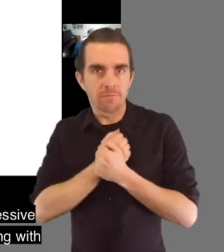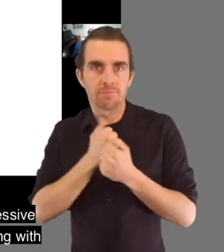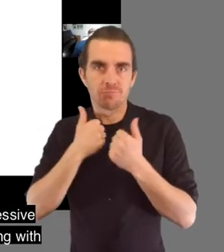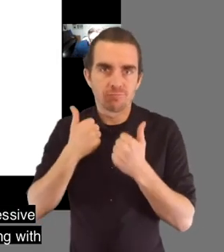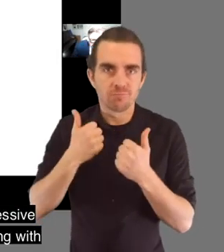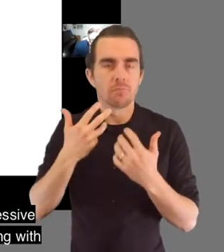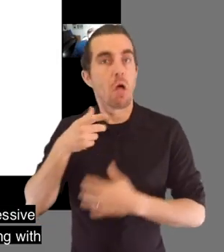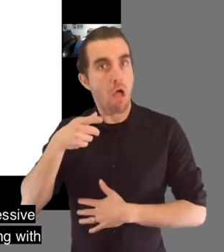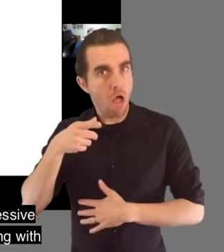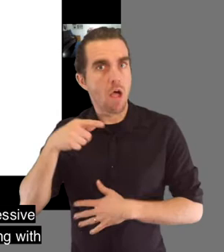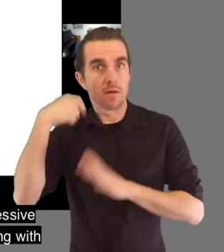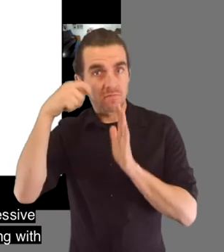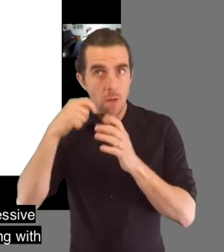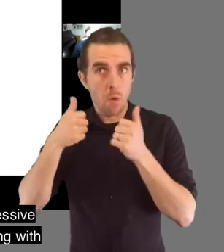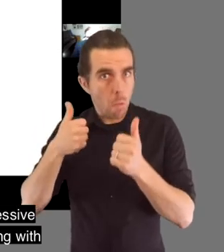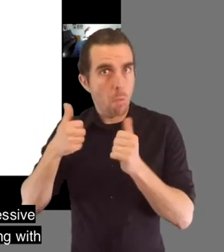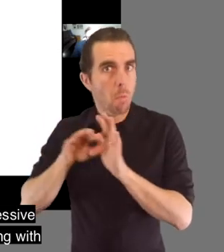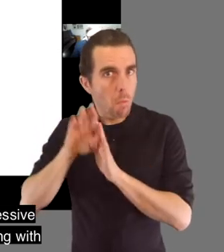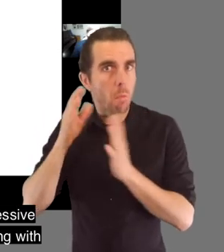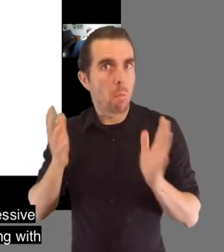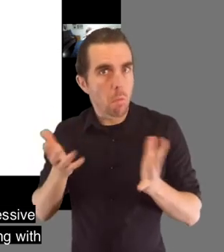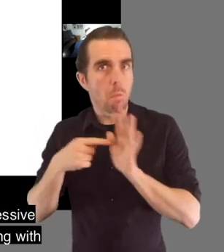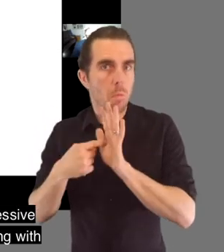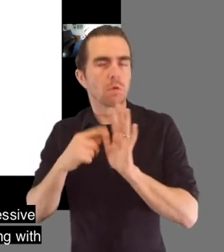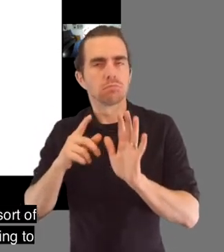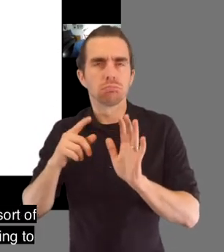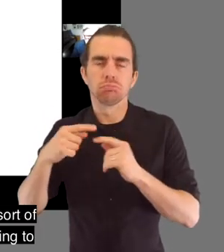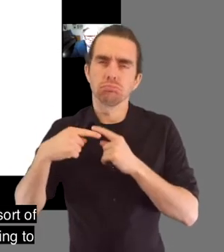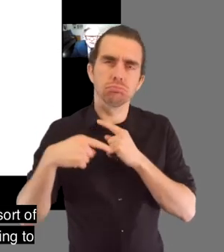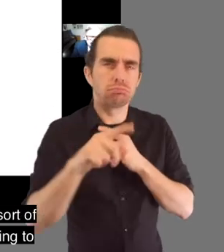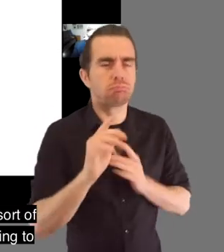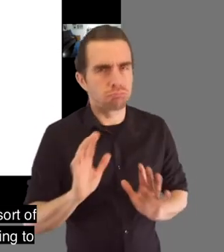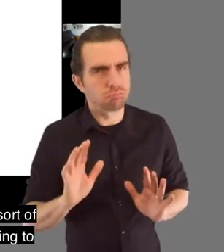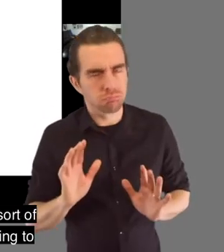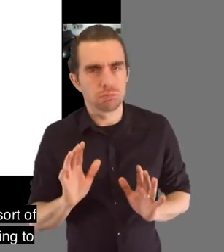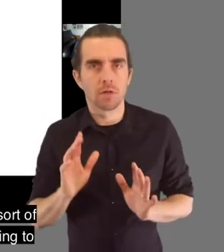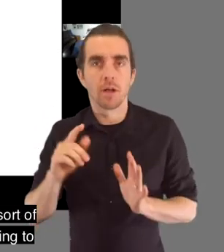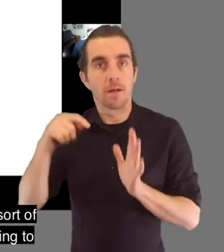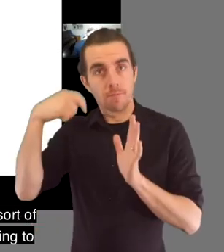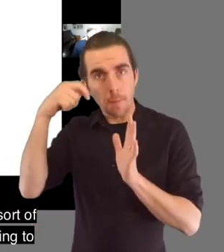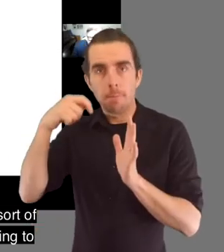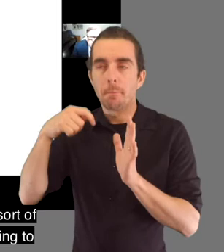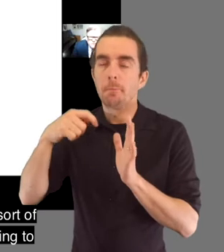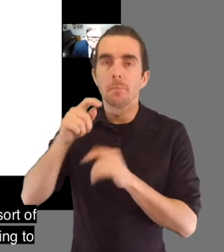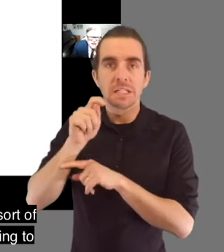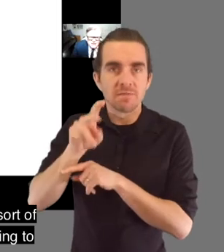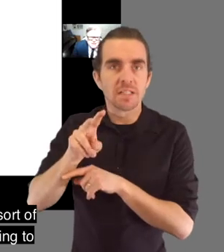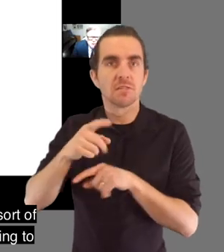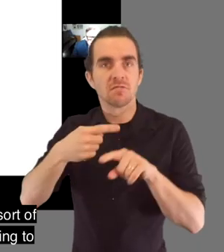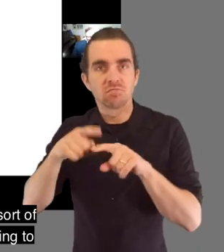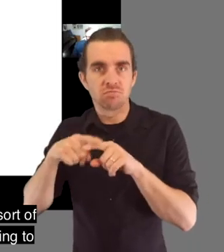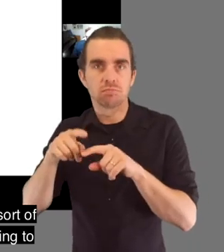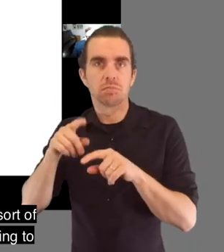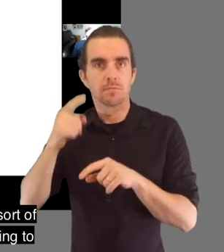is a very progressive film that goes a long way. In dealing with the media, we need to adopt this sort of code of practice